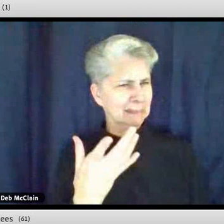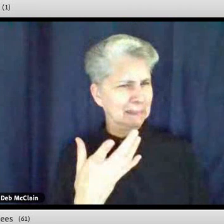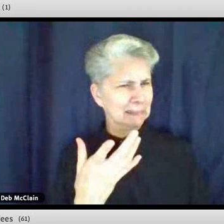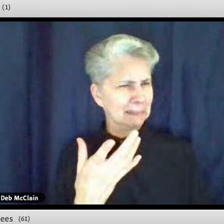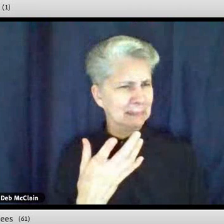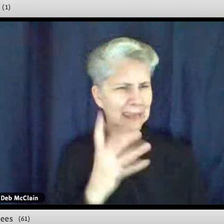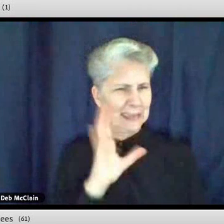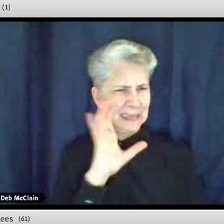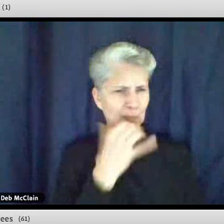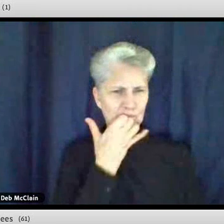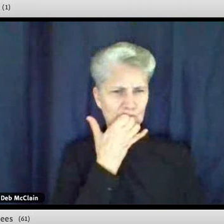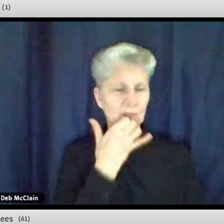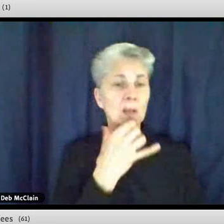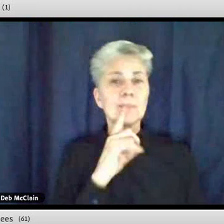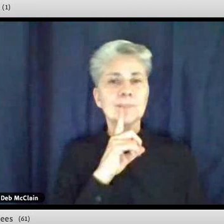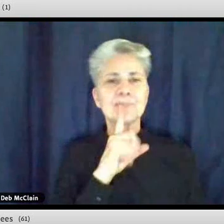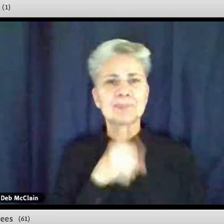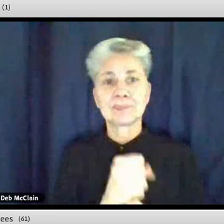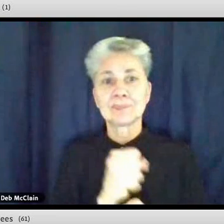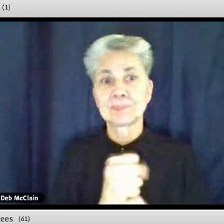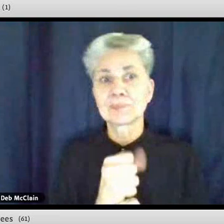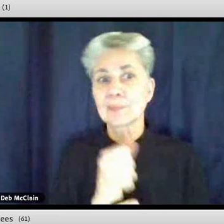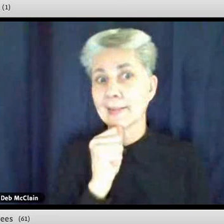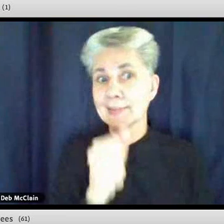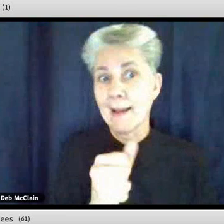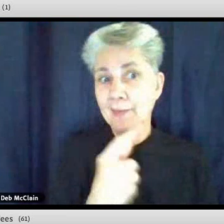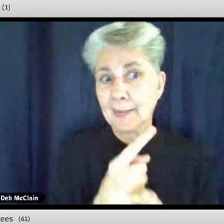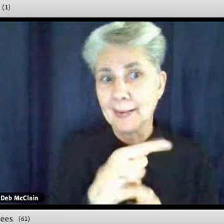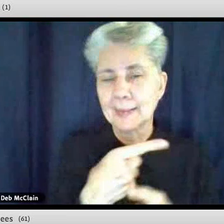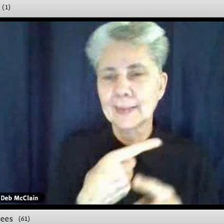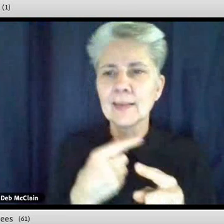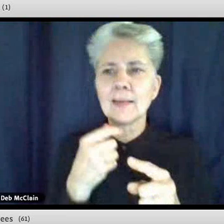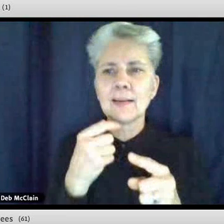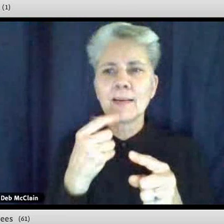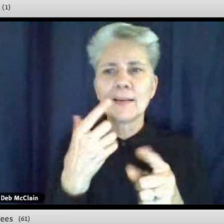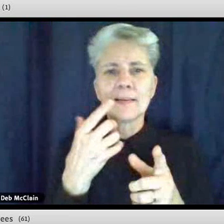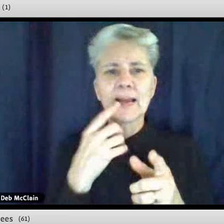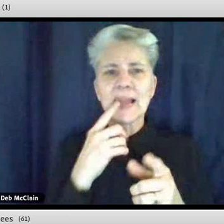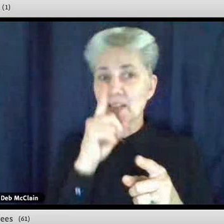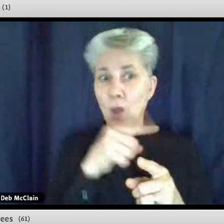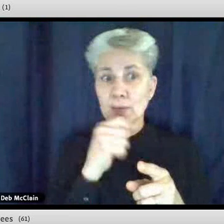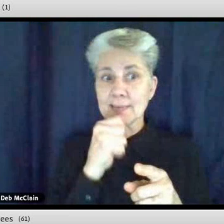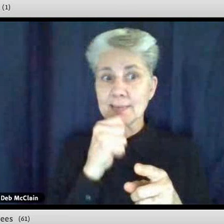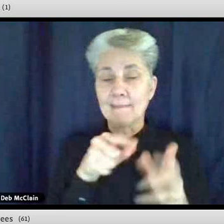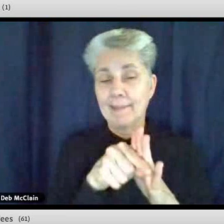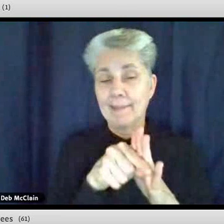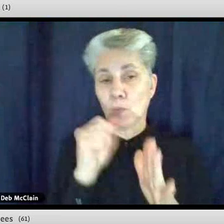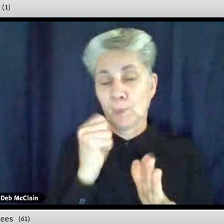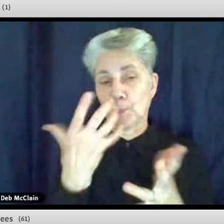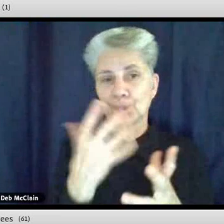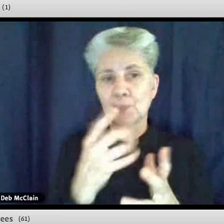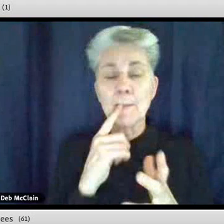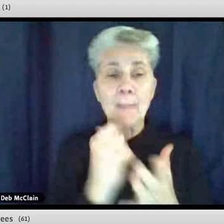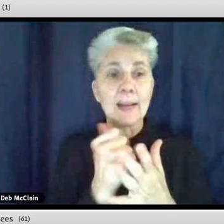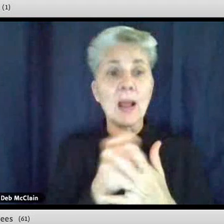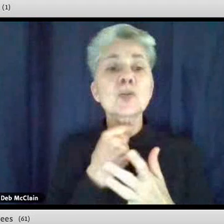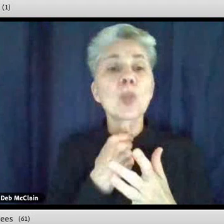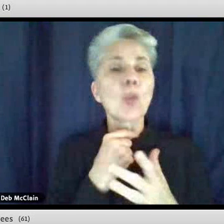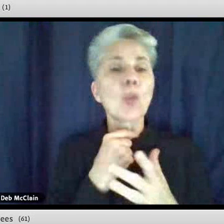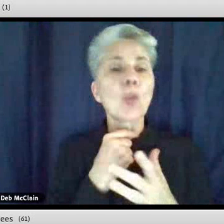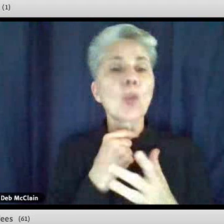it. And I thought that's kind of weird. It seems like that would be off. But and it is because it's not